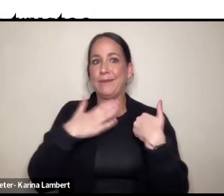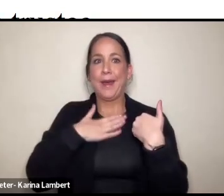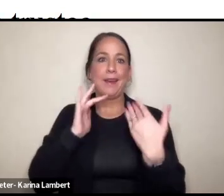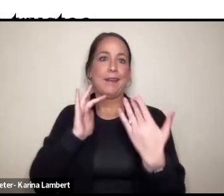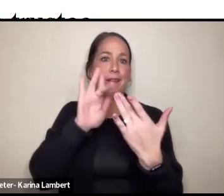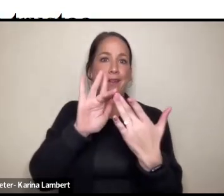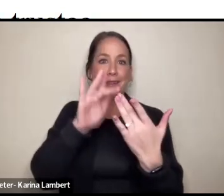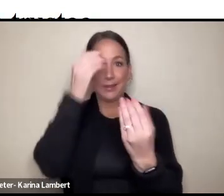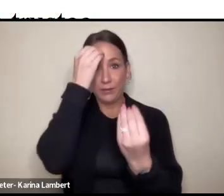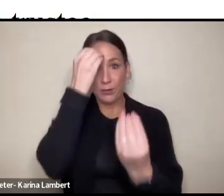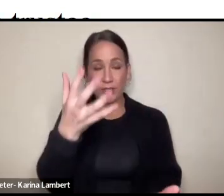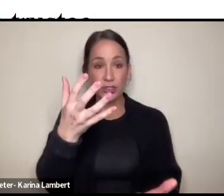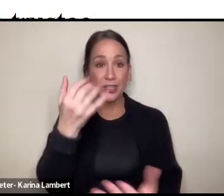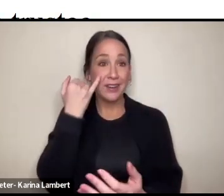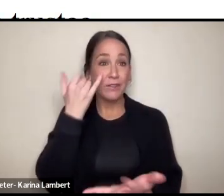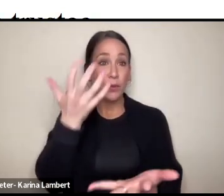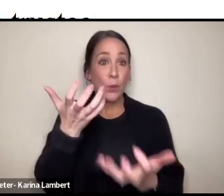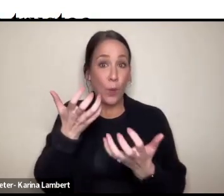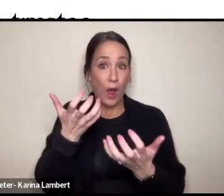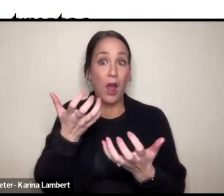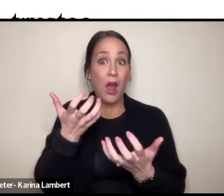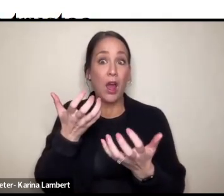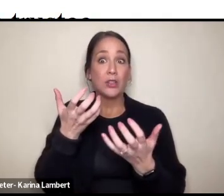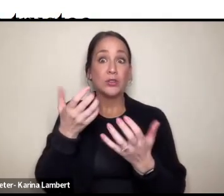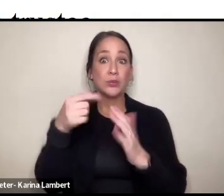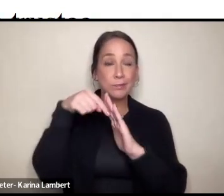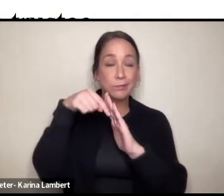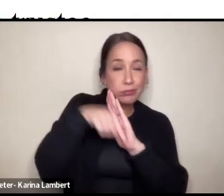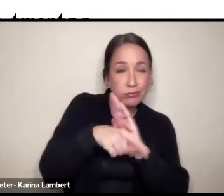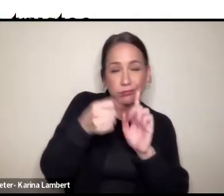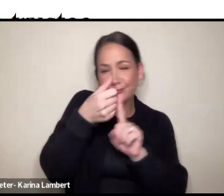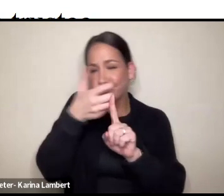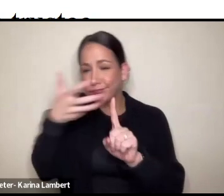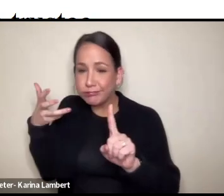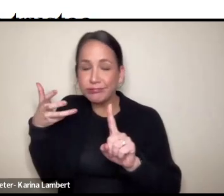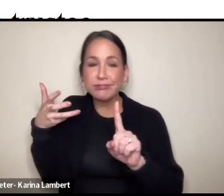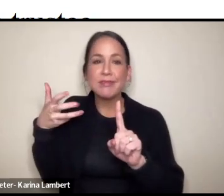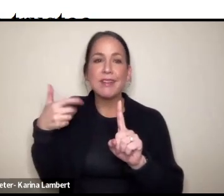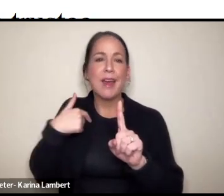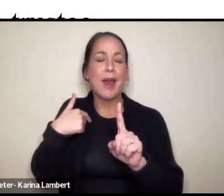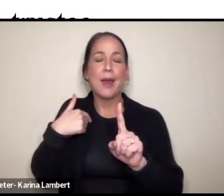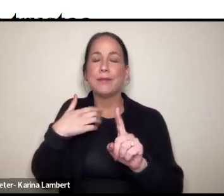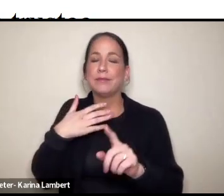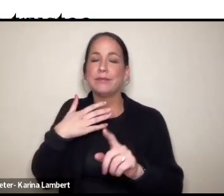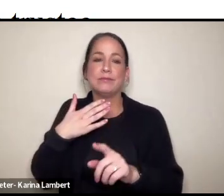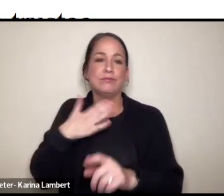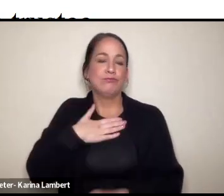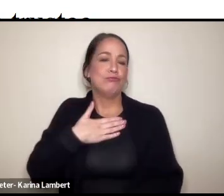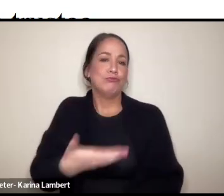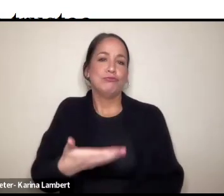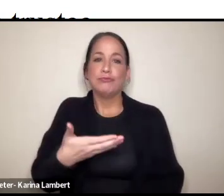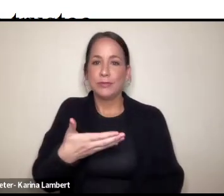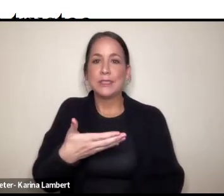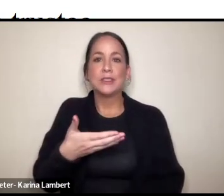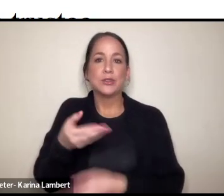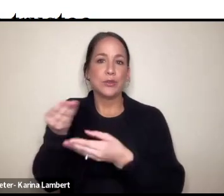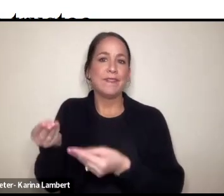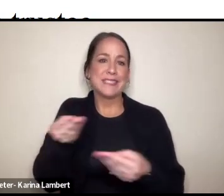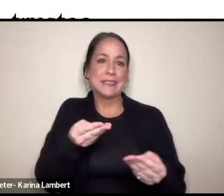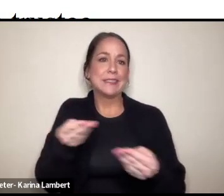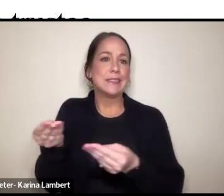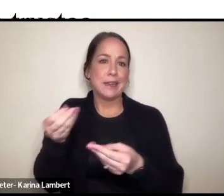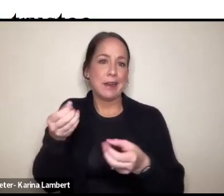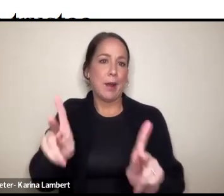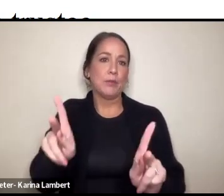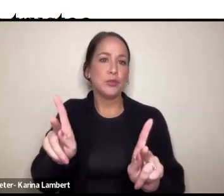information so that if you want to get into more or greater detail, I'm happy to facilitate an opportunity